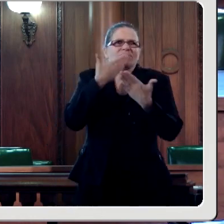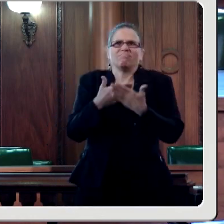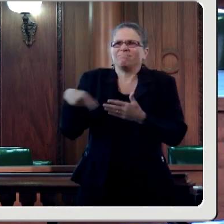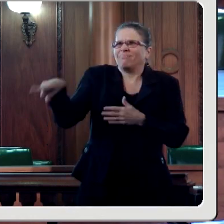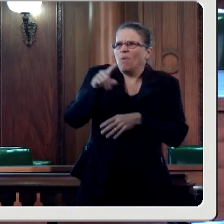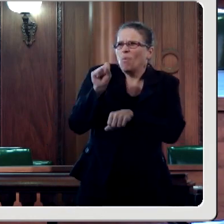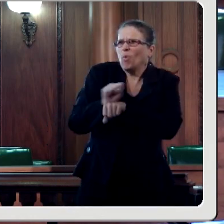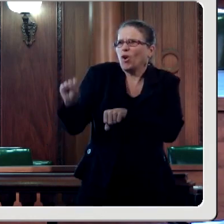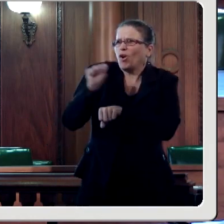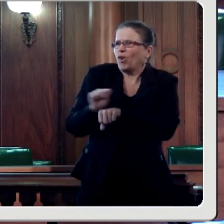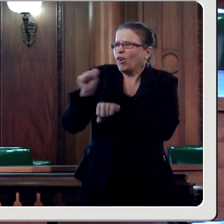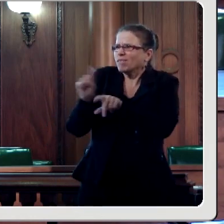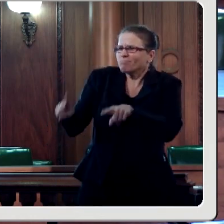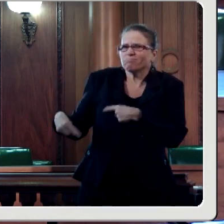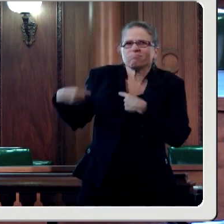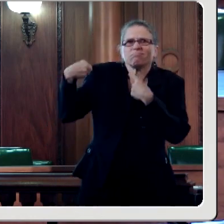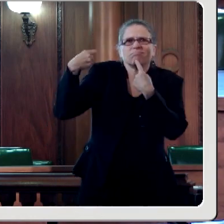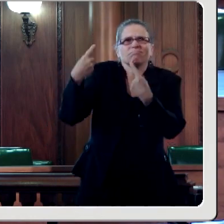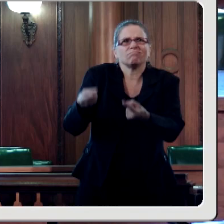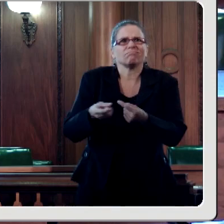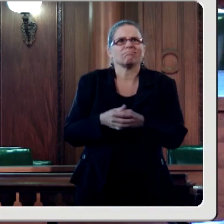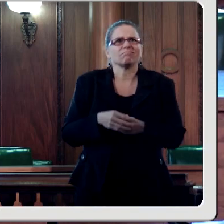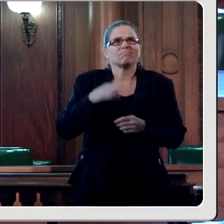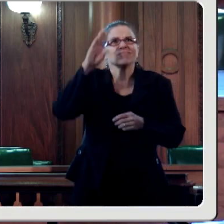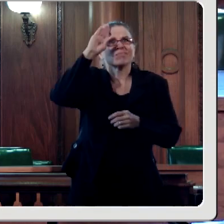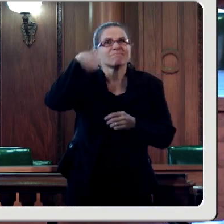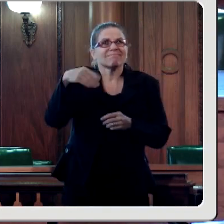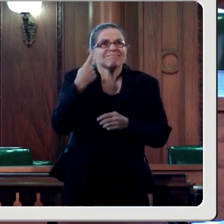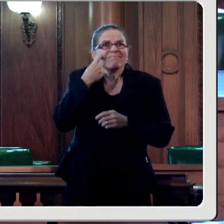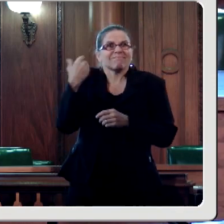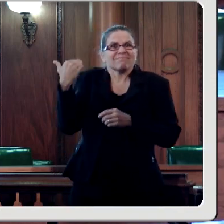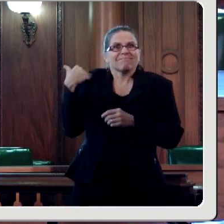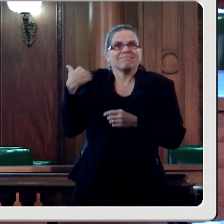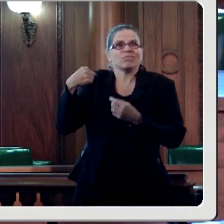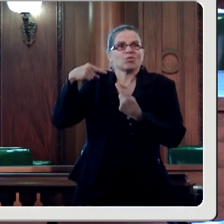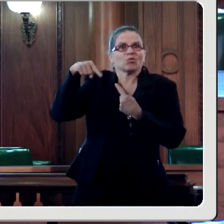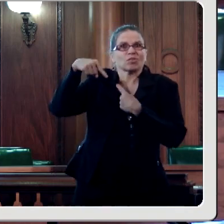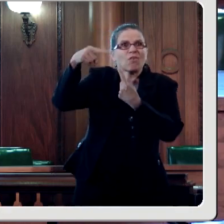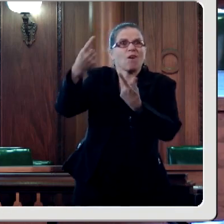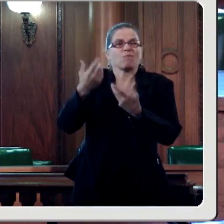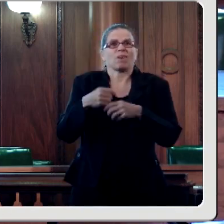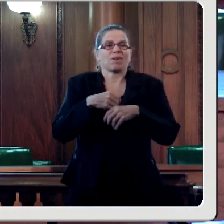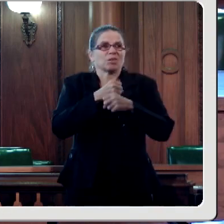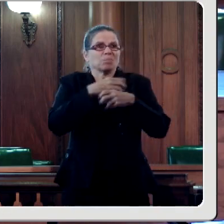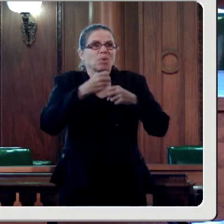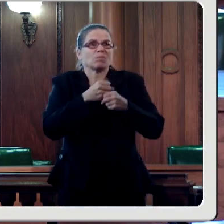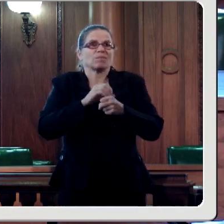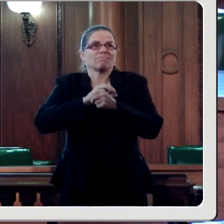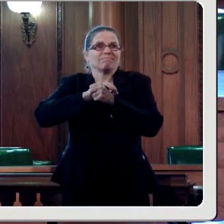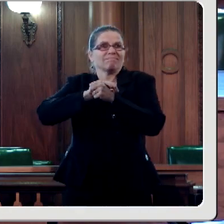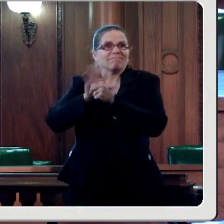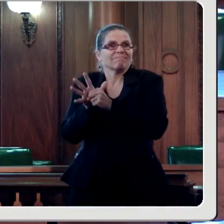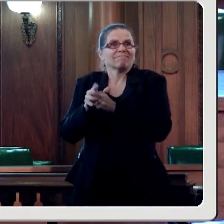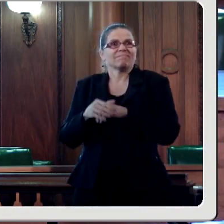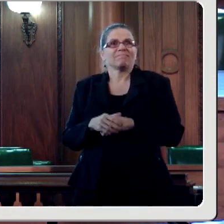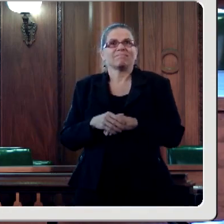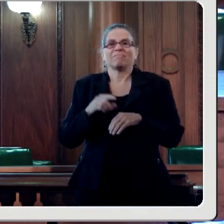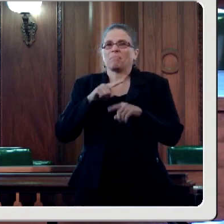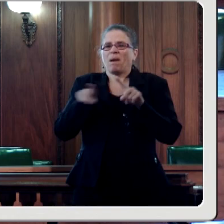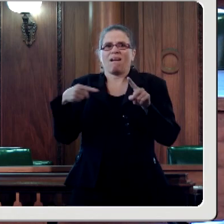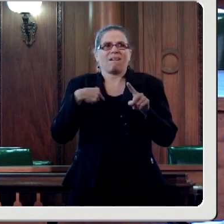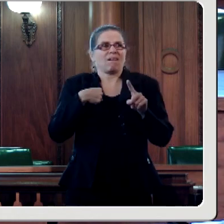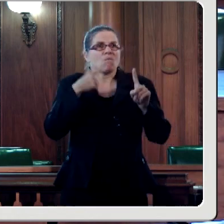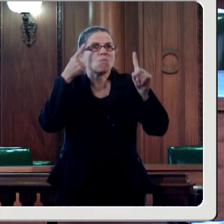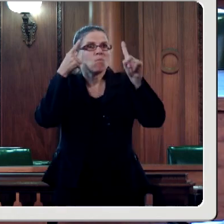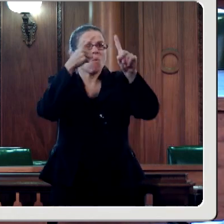man-made disasters. We worked very hard to protect and preserve our workforce, and we ask you to do